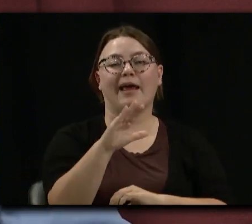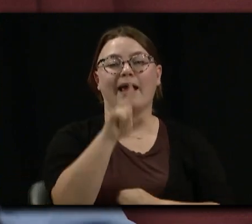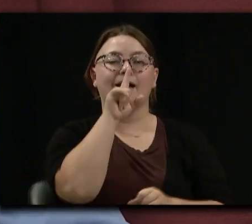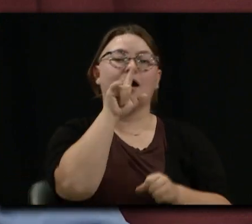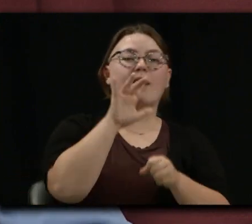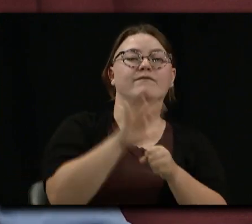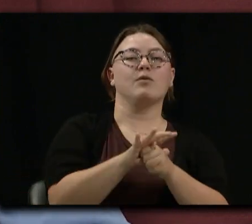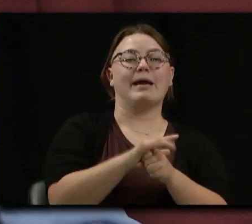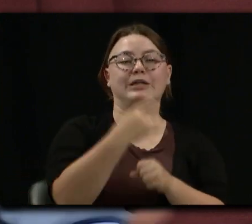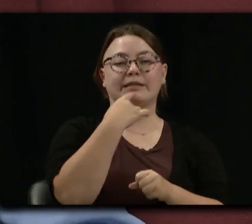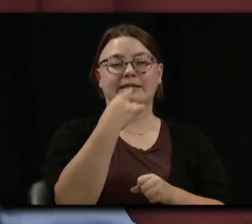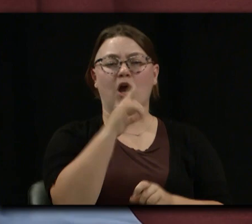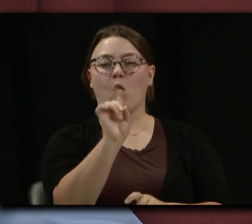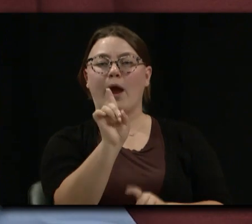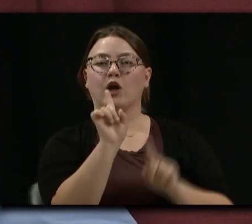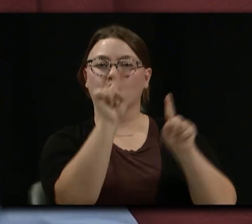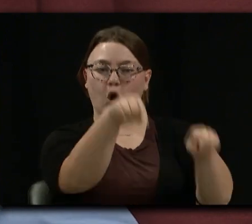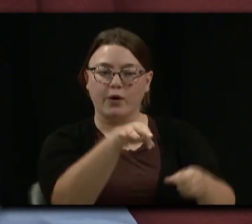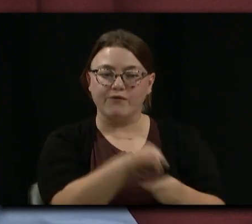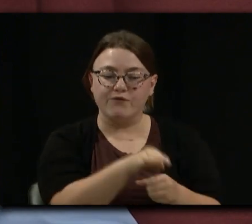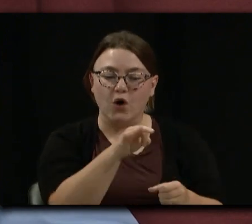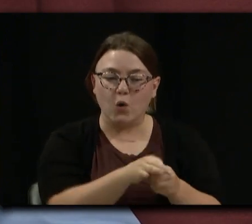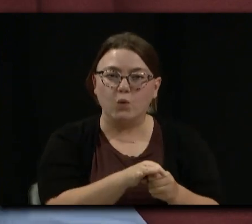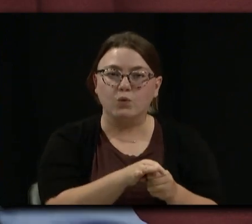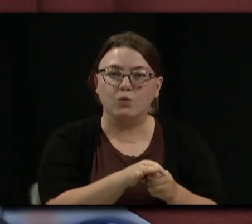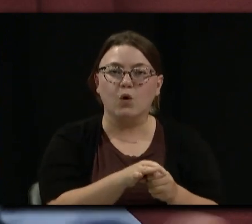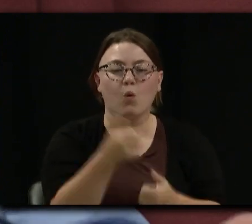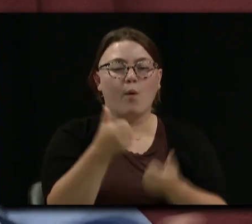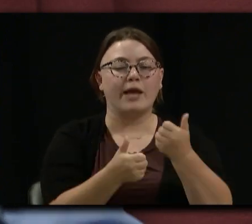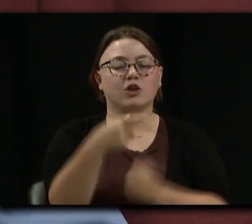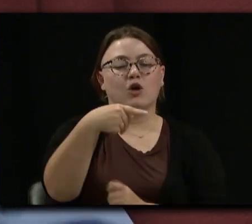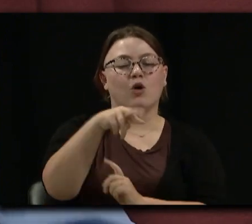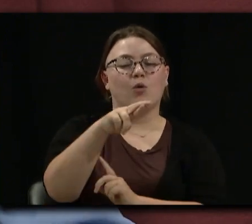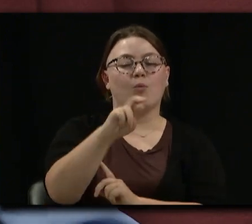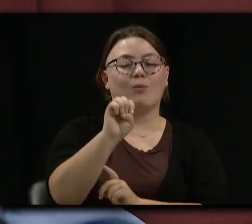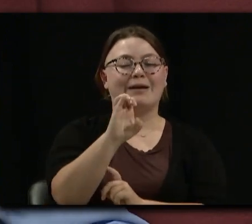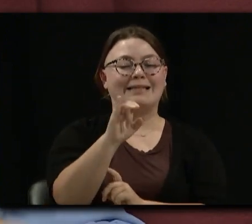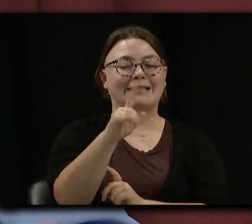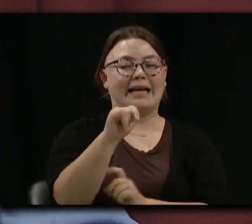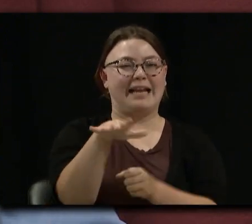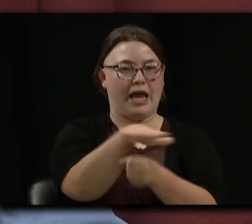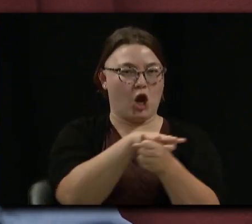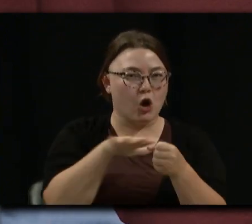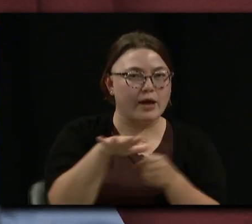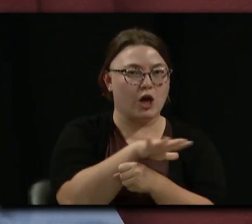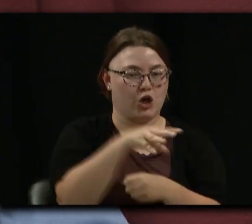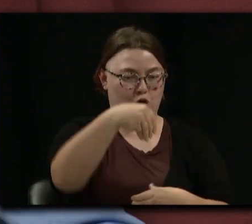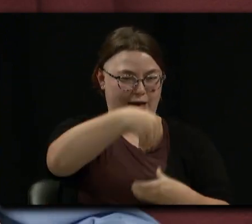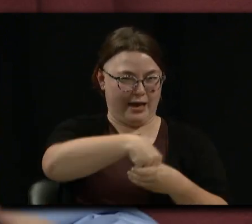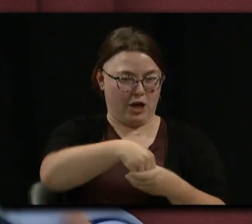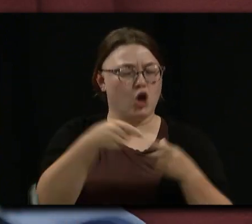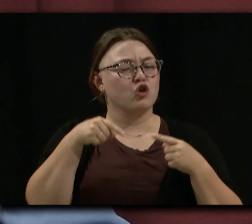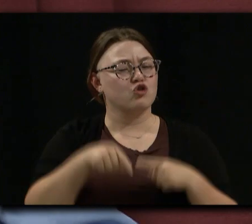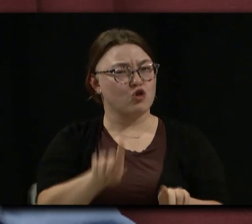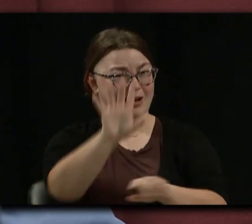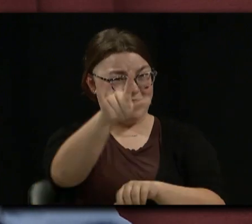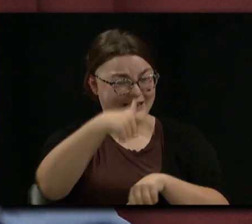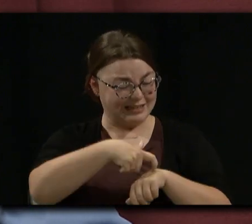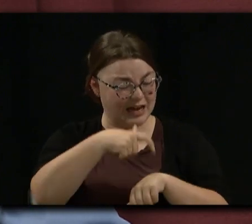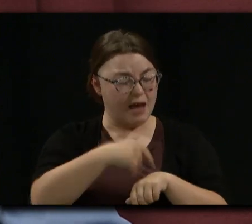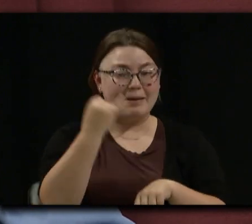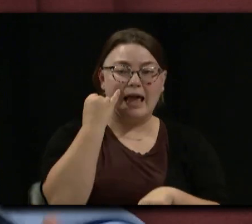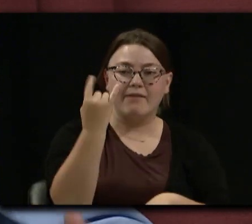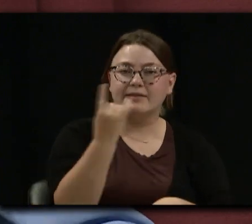your precinct is and where your voting location is. Good. You also have the opportunity in that process, if you miss